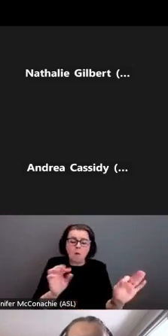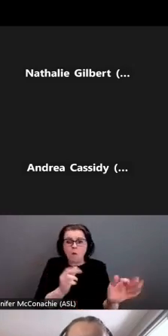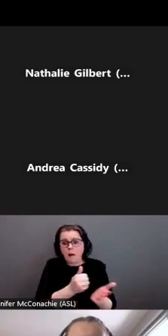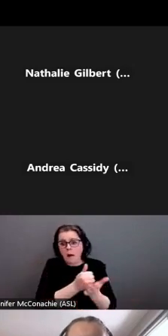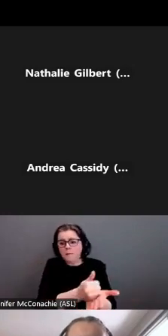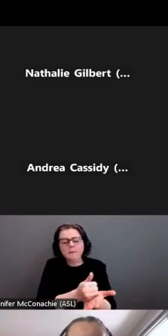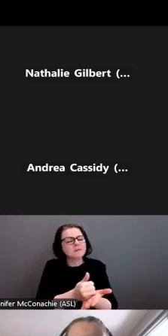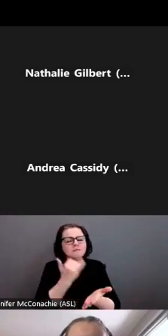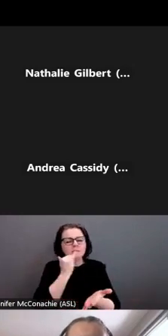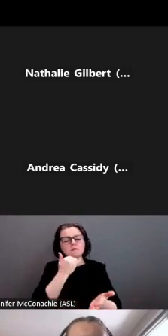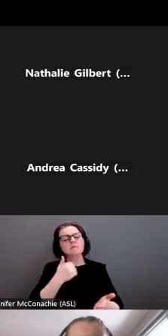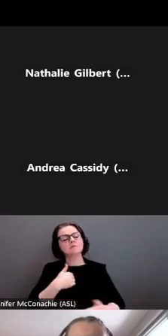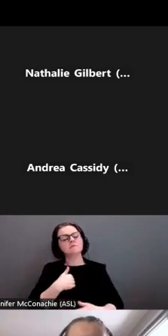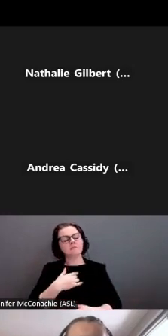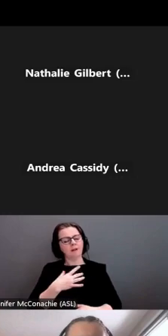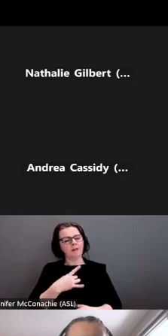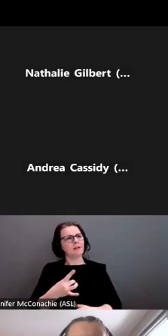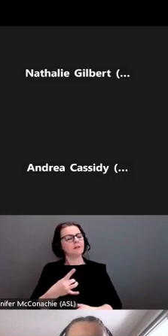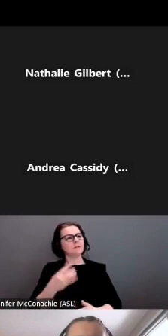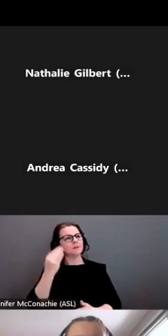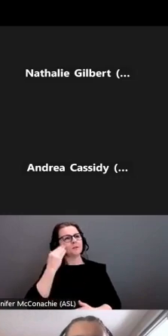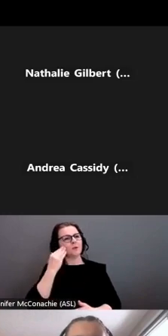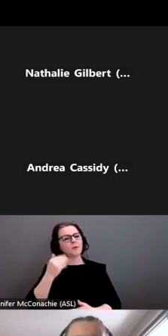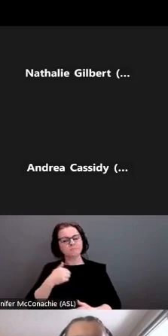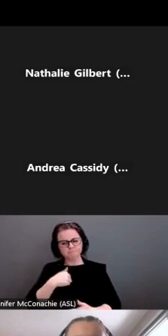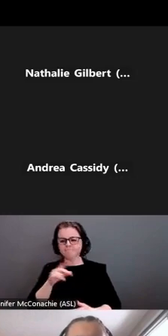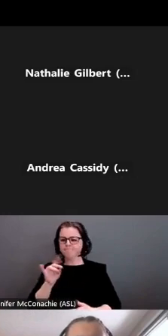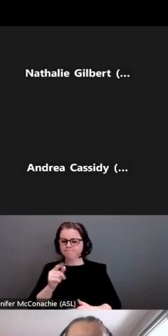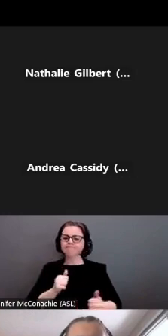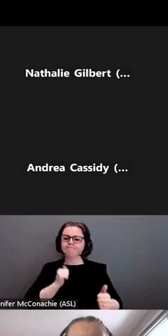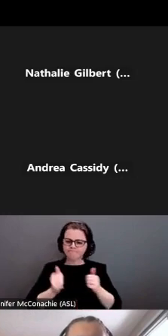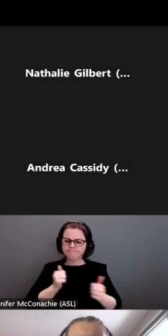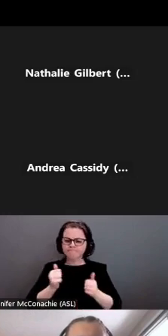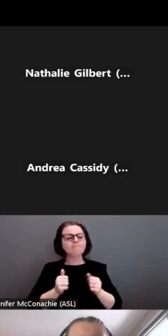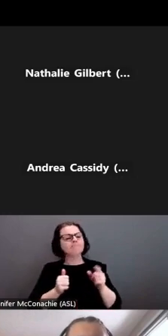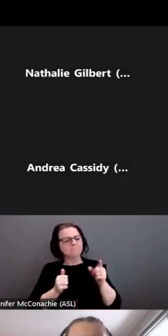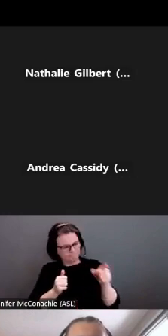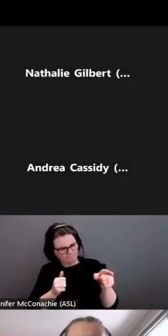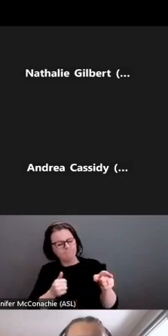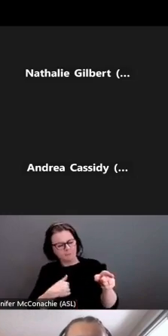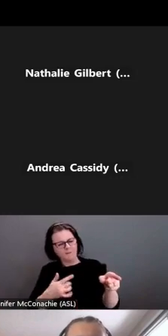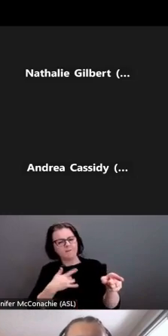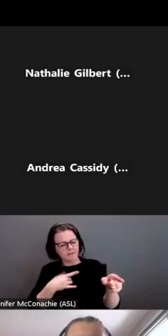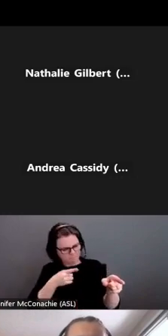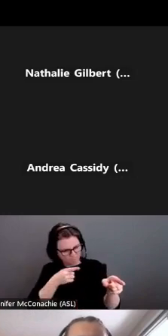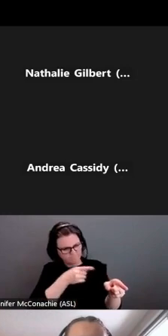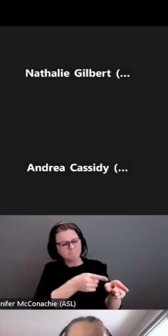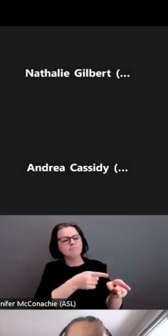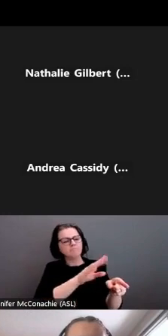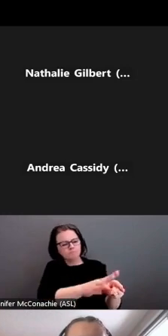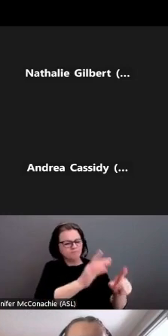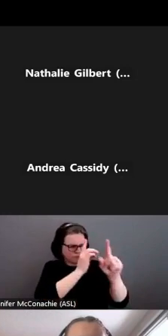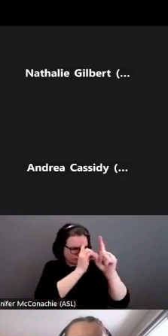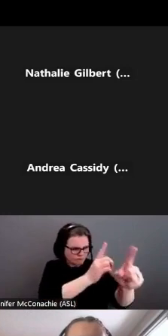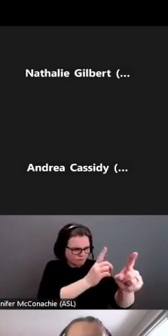that like I took the initiative to vote for someone who I feel like represents you know, what